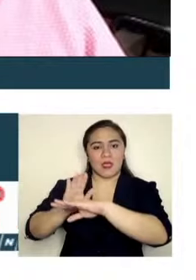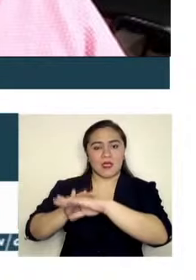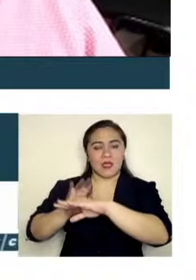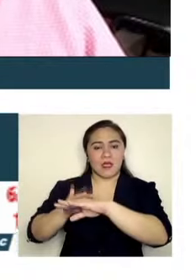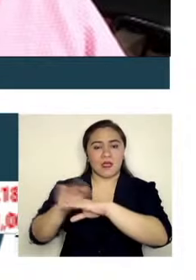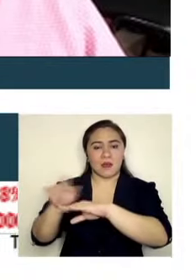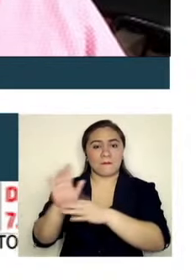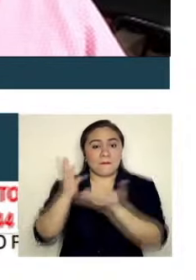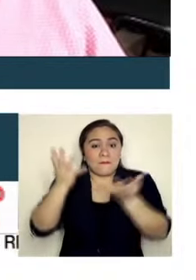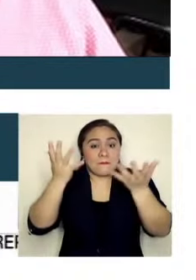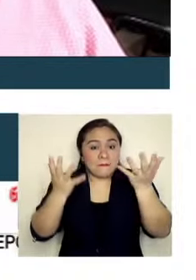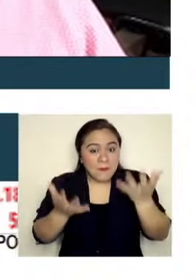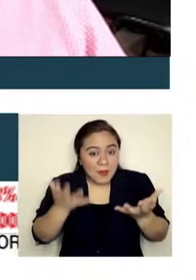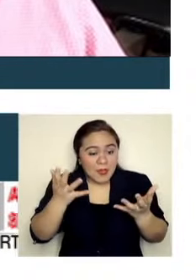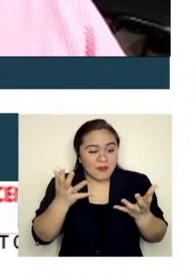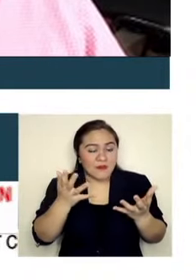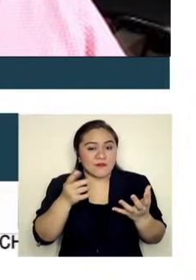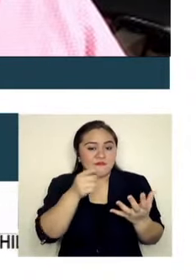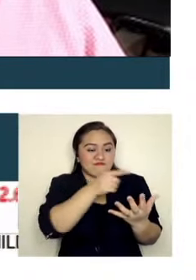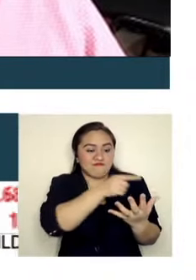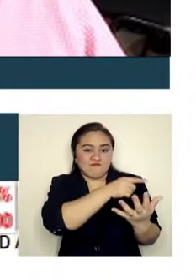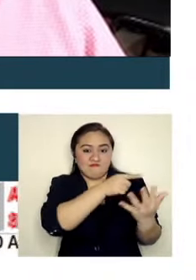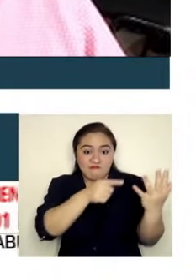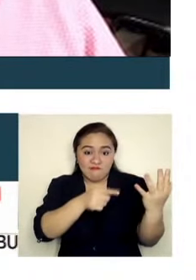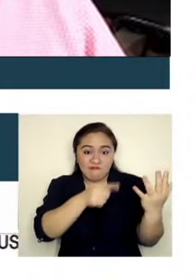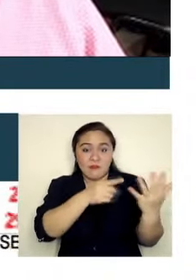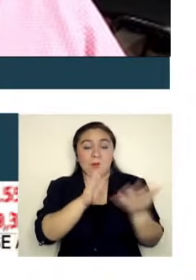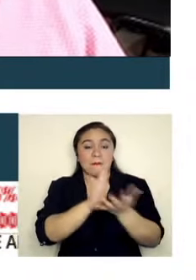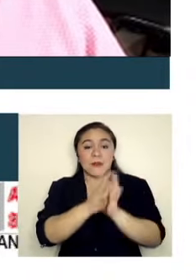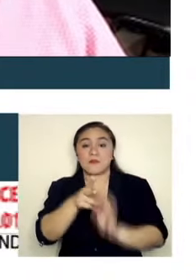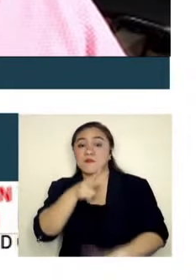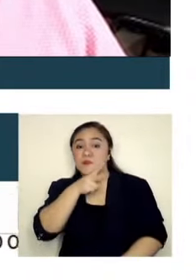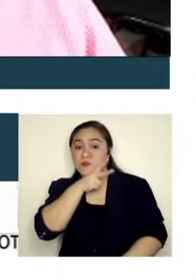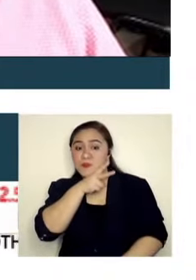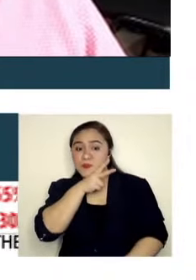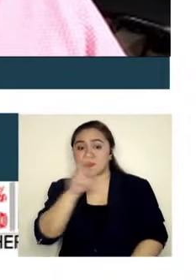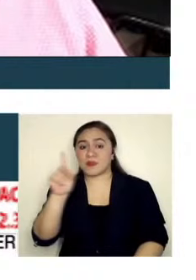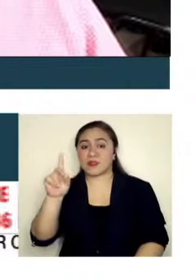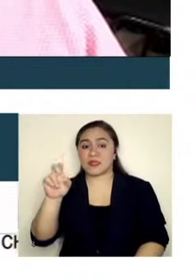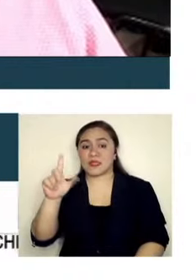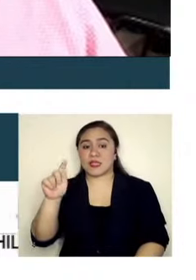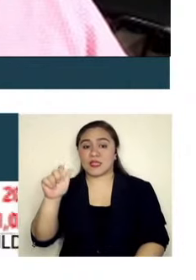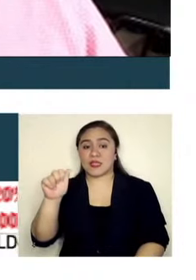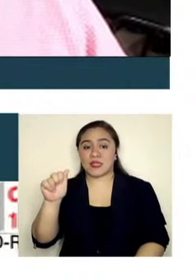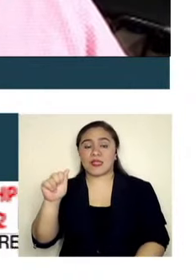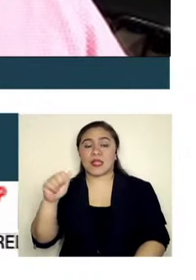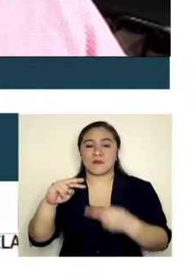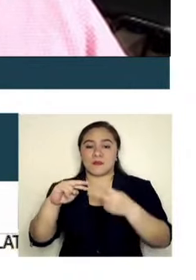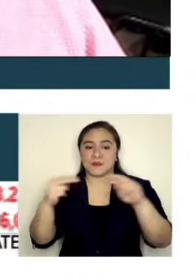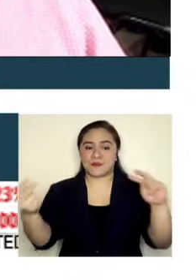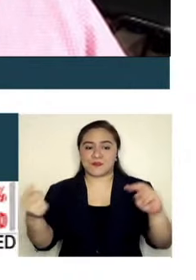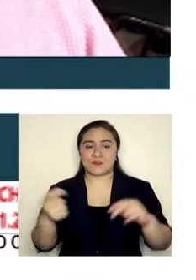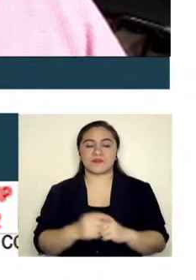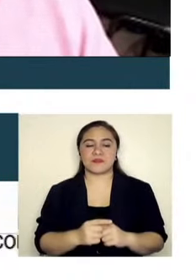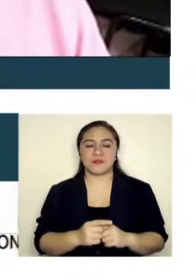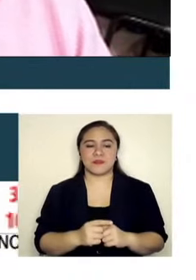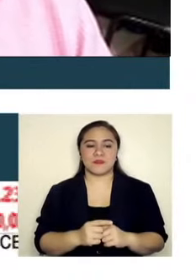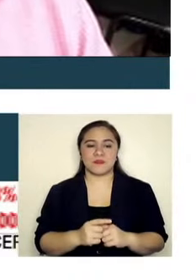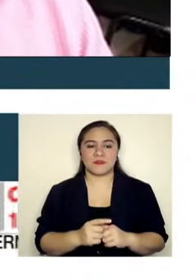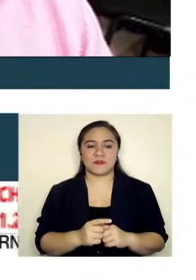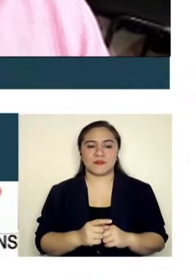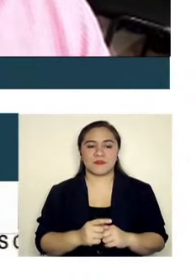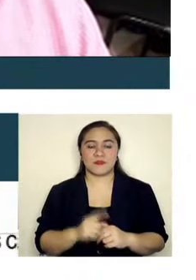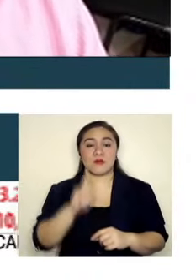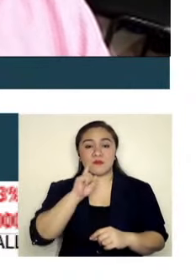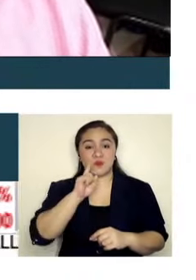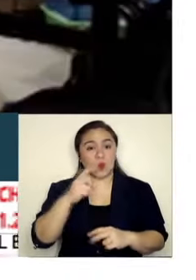are cases being suspected of being Delta? That would be a very hard activity